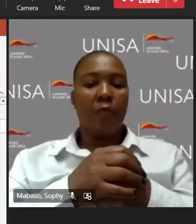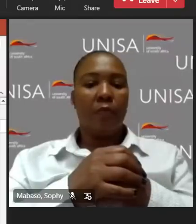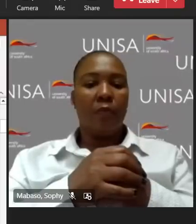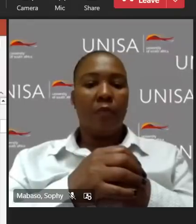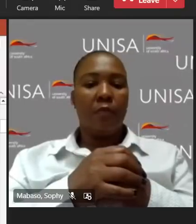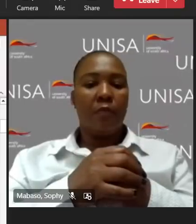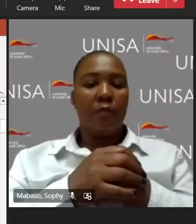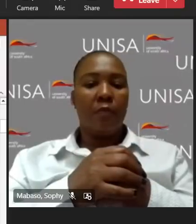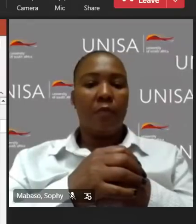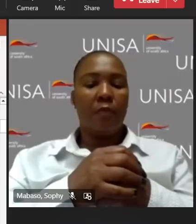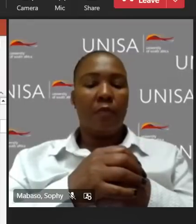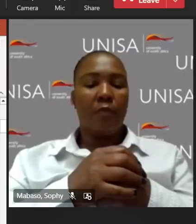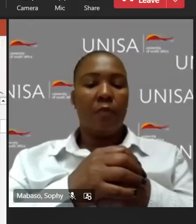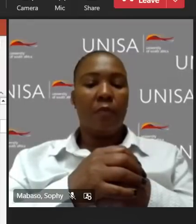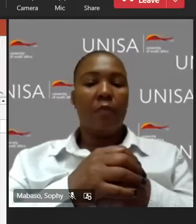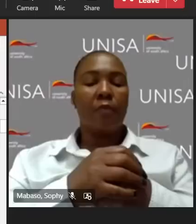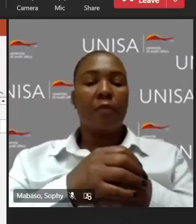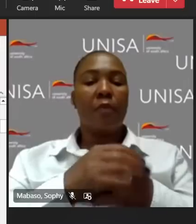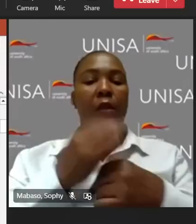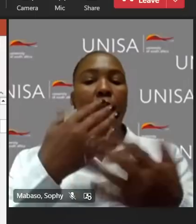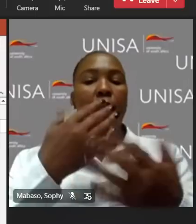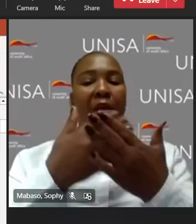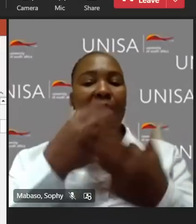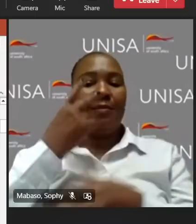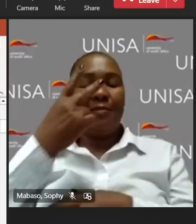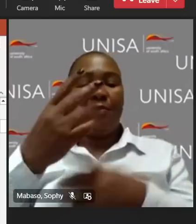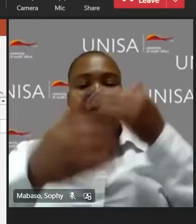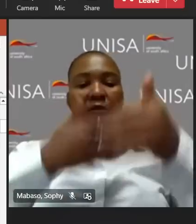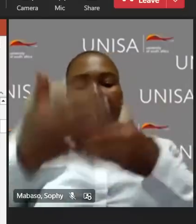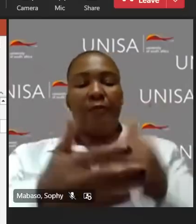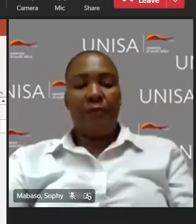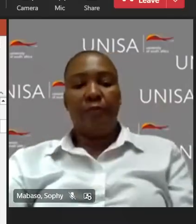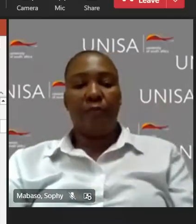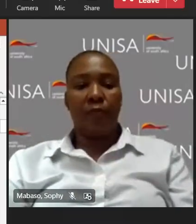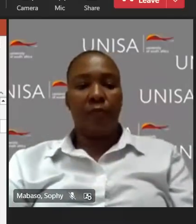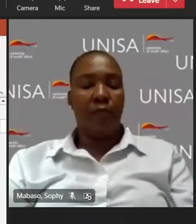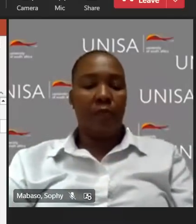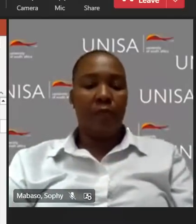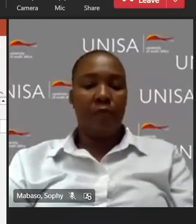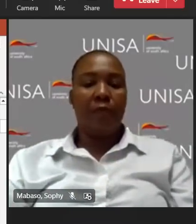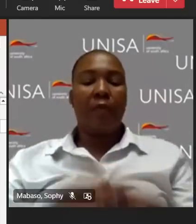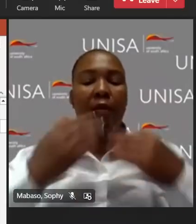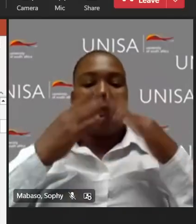Here we go. We can see it, sir. You can continue. Thank you. Thank you, sir. Thank you so much.